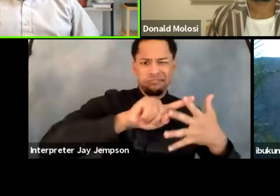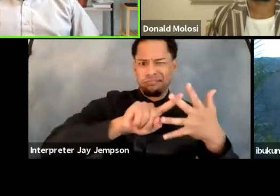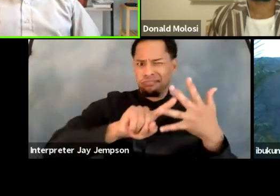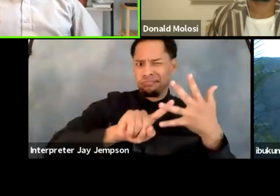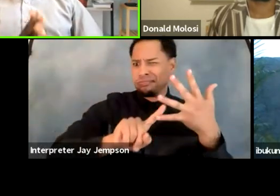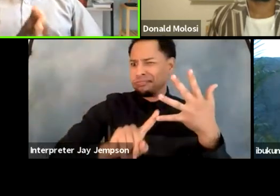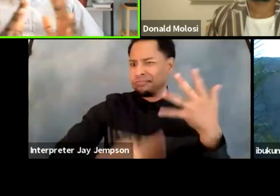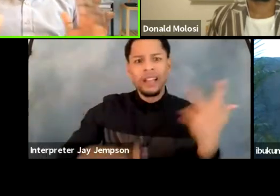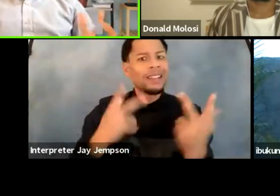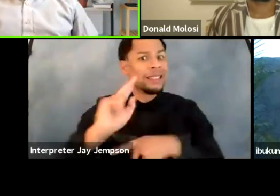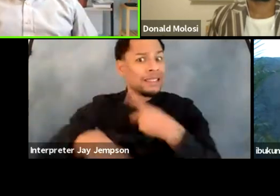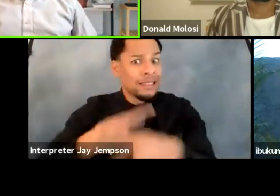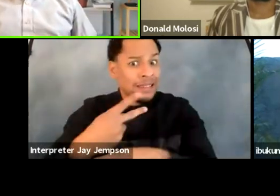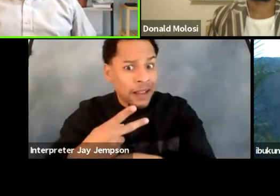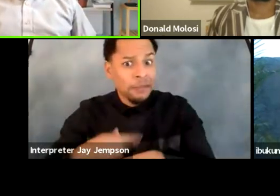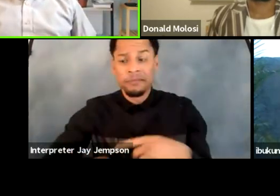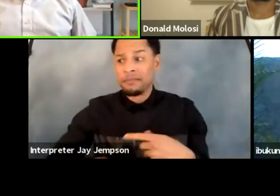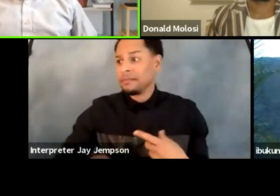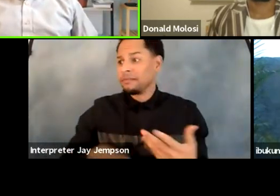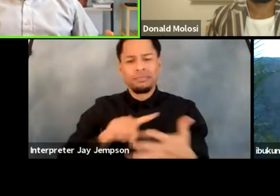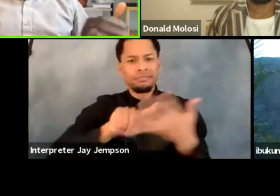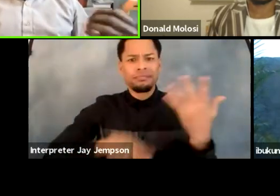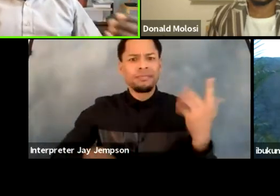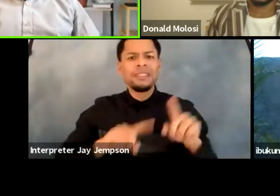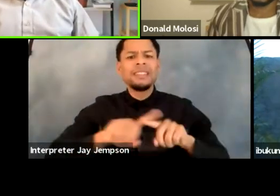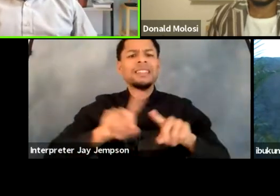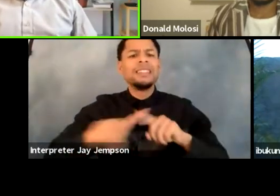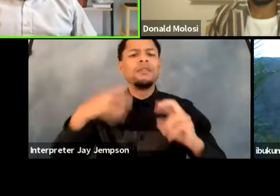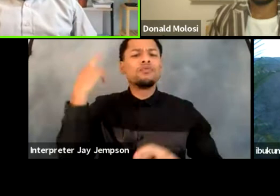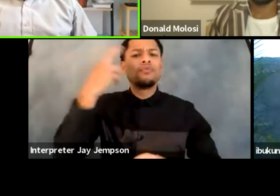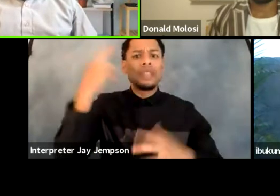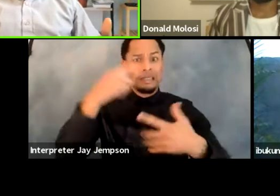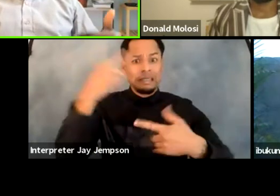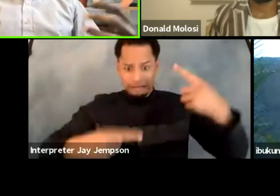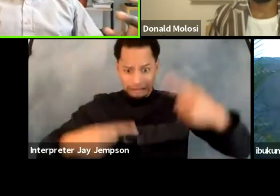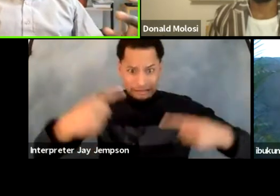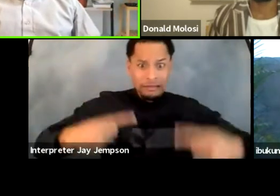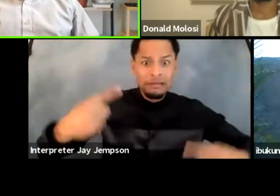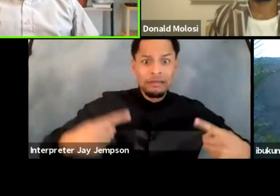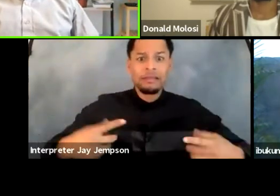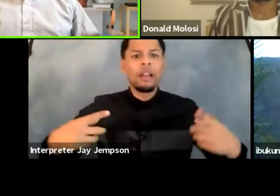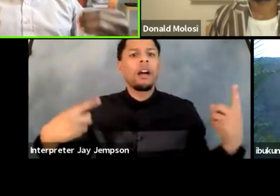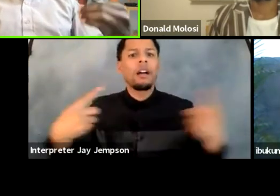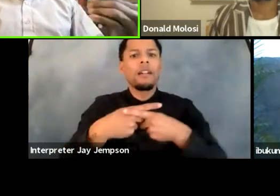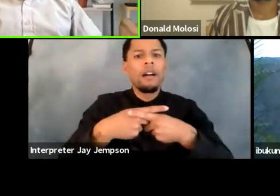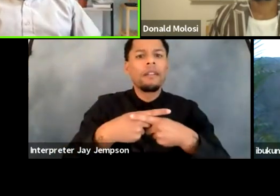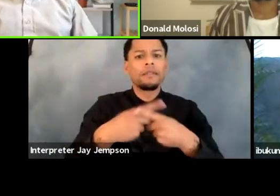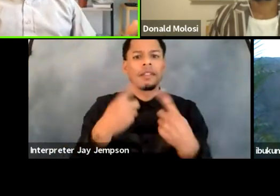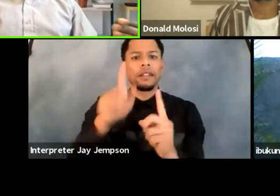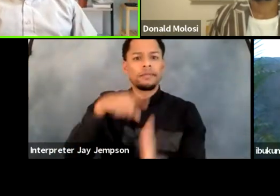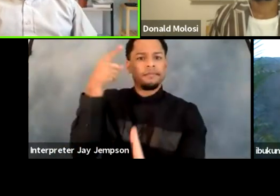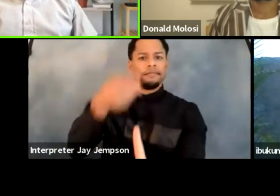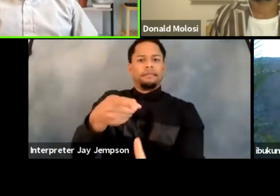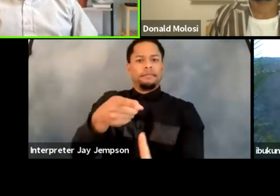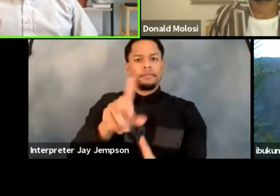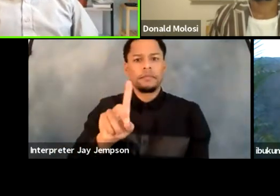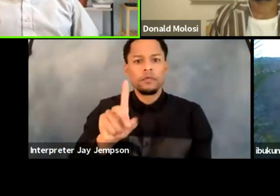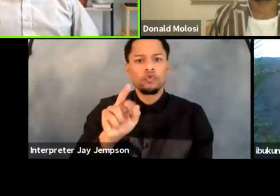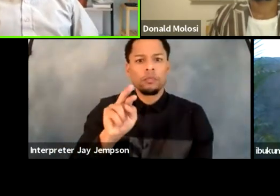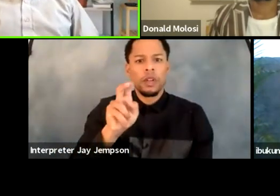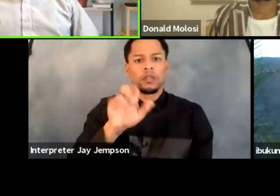practicing in determines so many things about how you conceptualize and envision and talk about